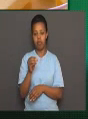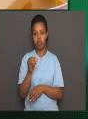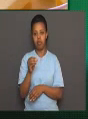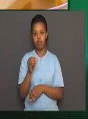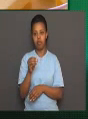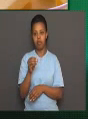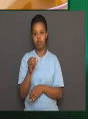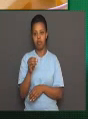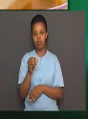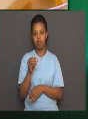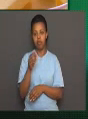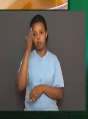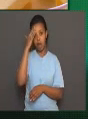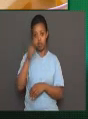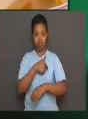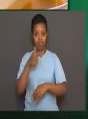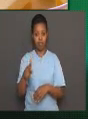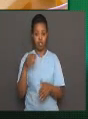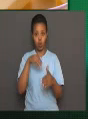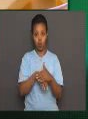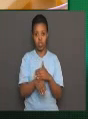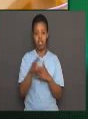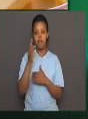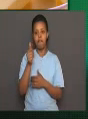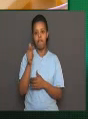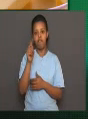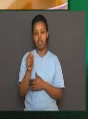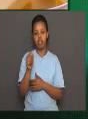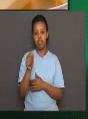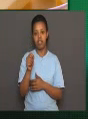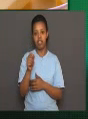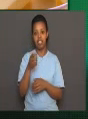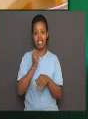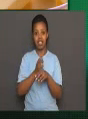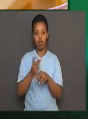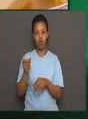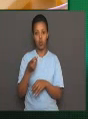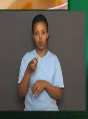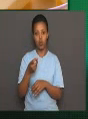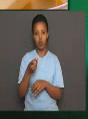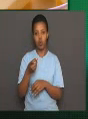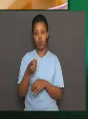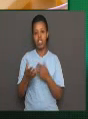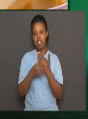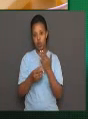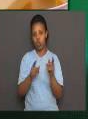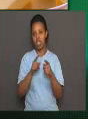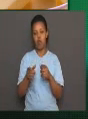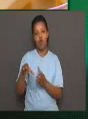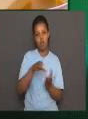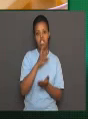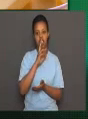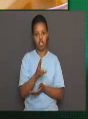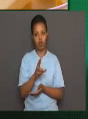temperature, fats are solids and oils are liquids.